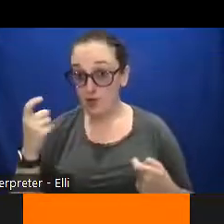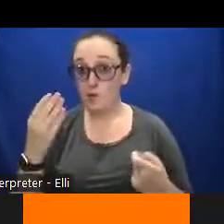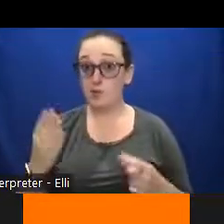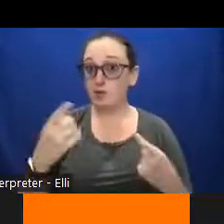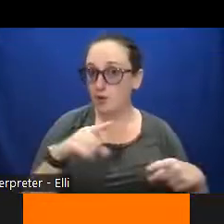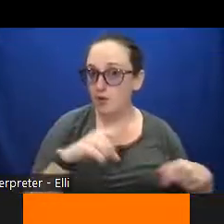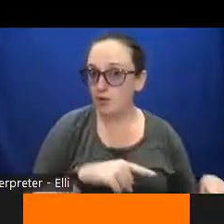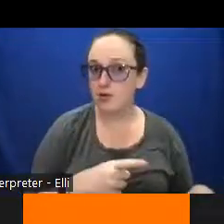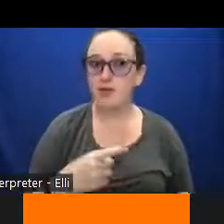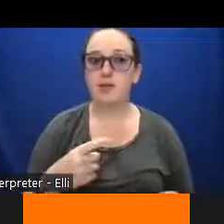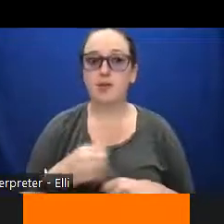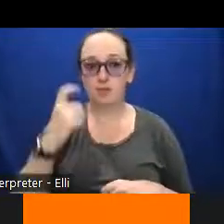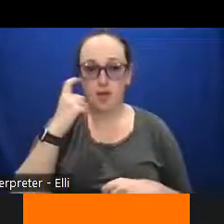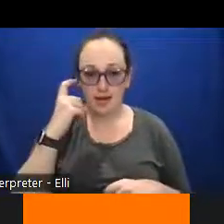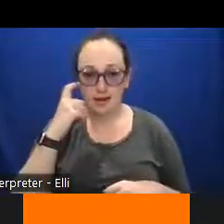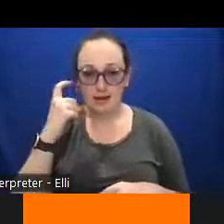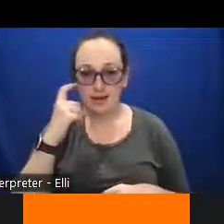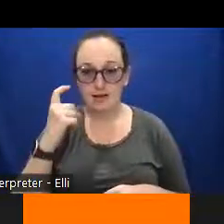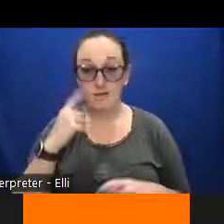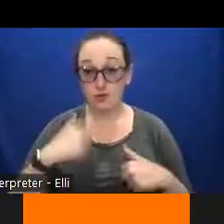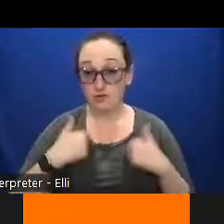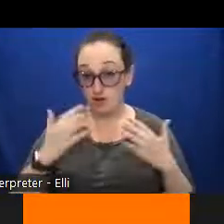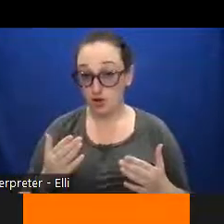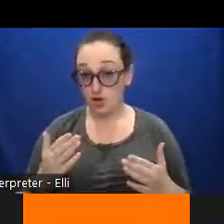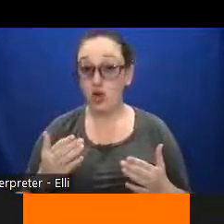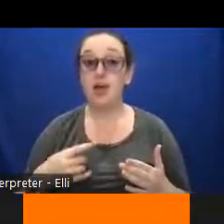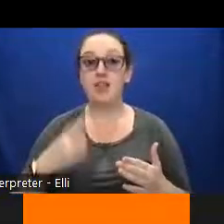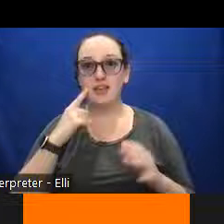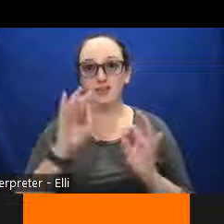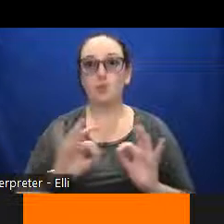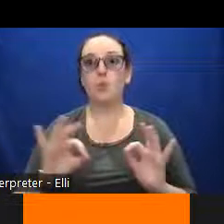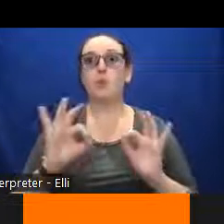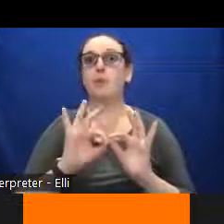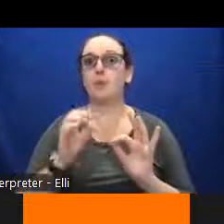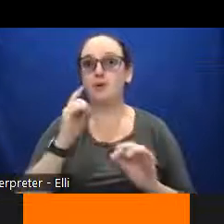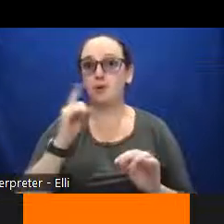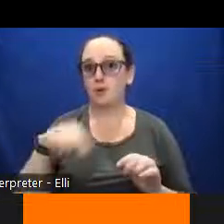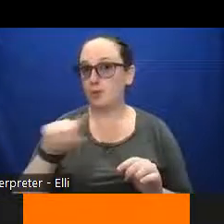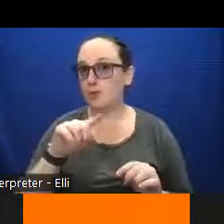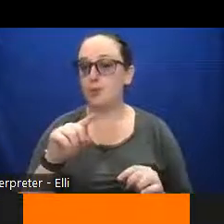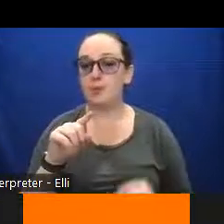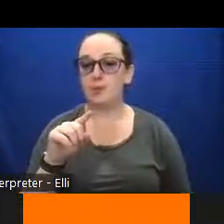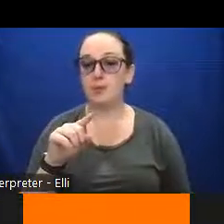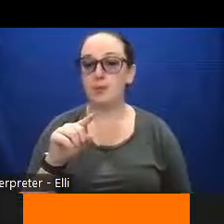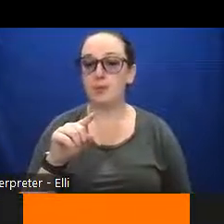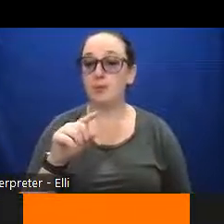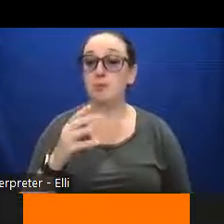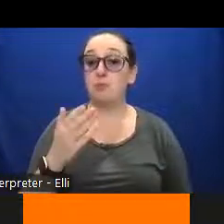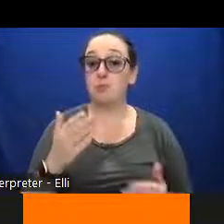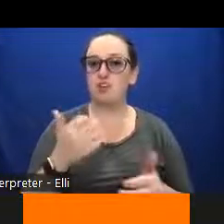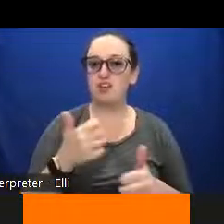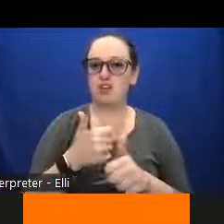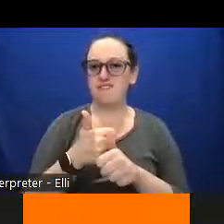on for a survivor, I think is an important way to potentially